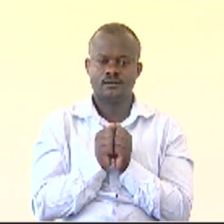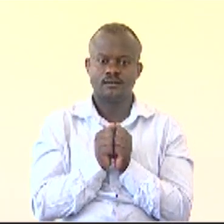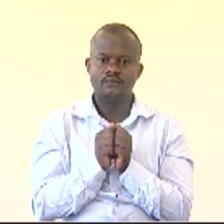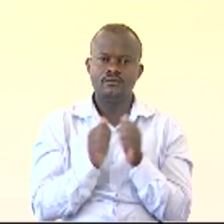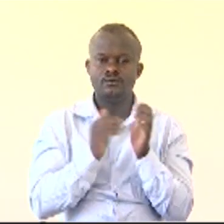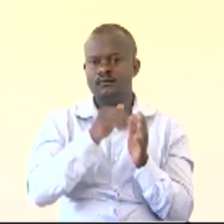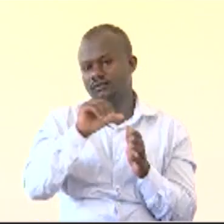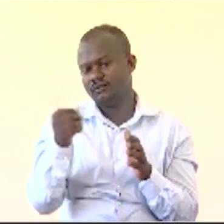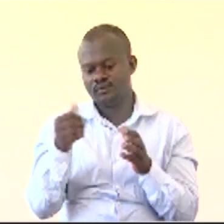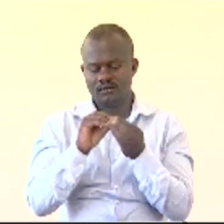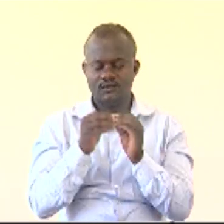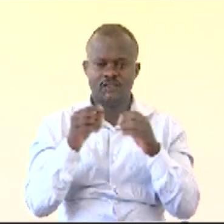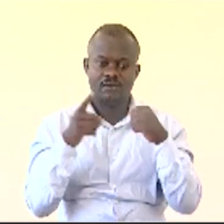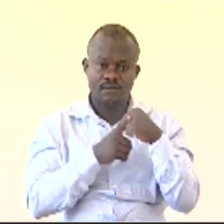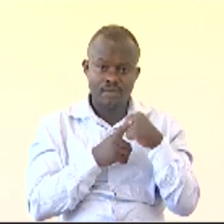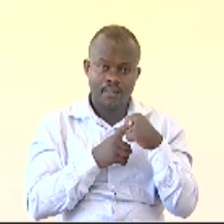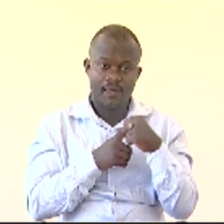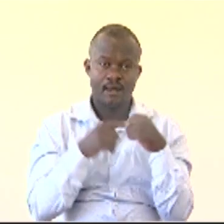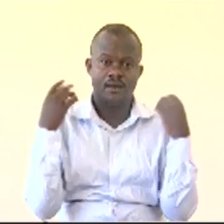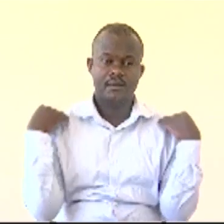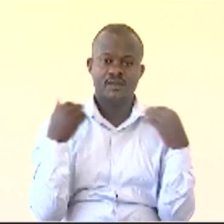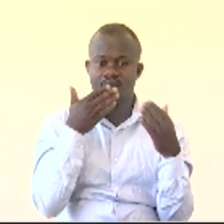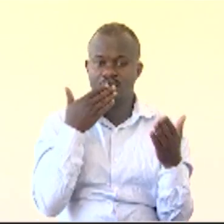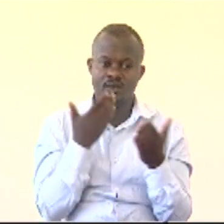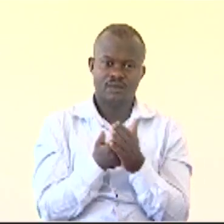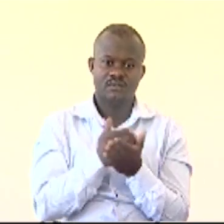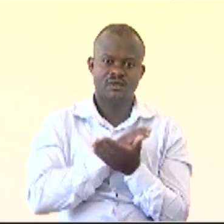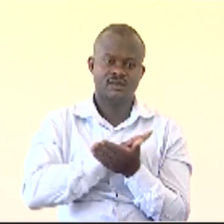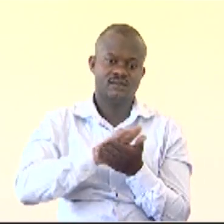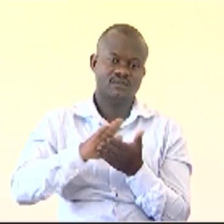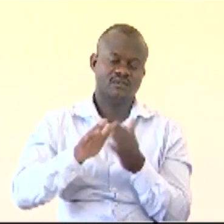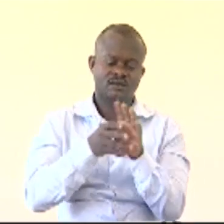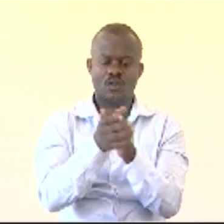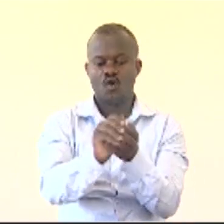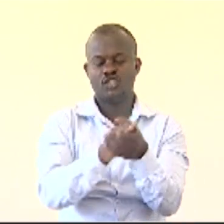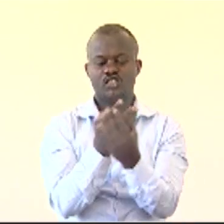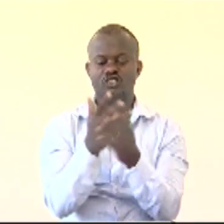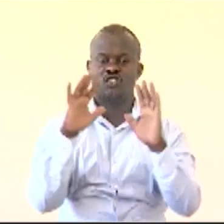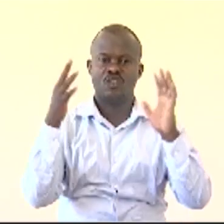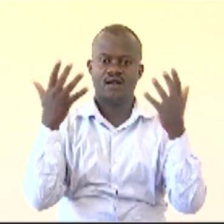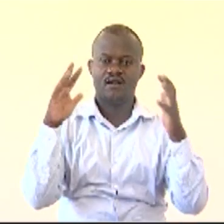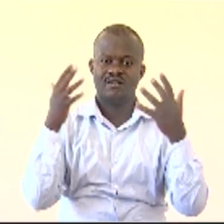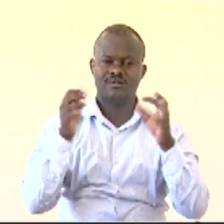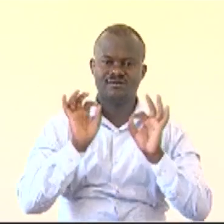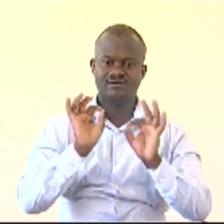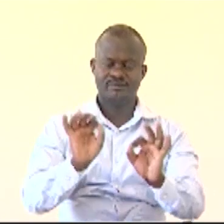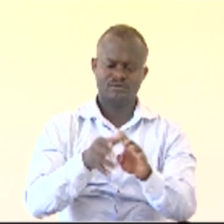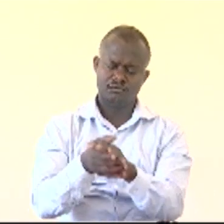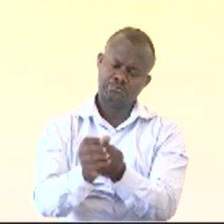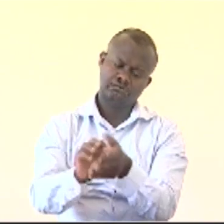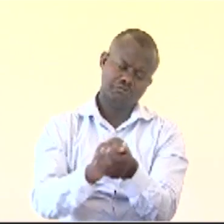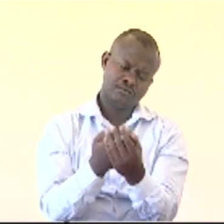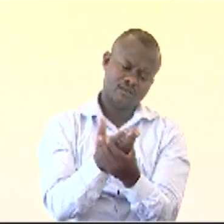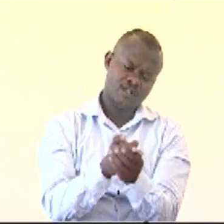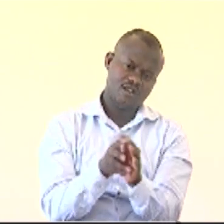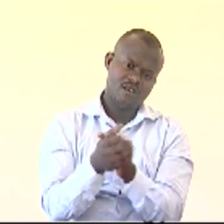Another, which is number 6, practice a good hygiene methods like washing your hands proper